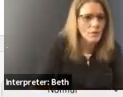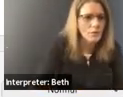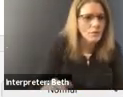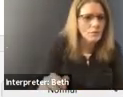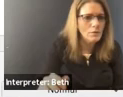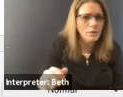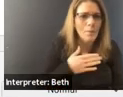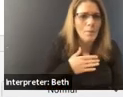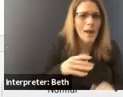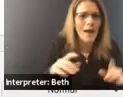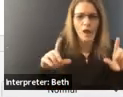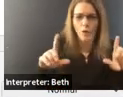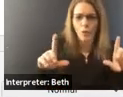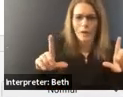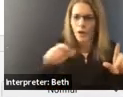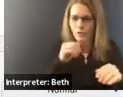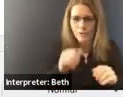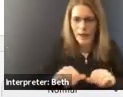up here.